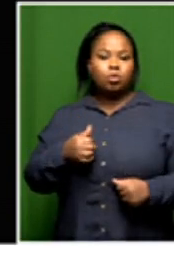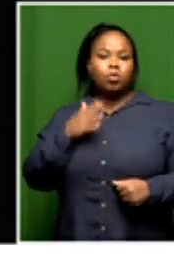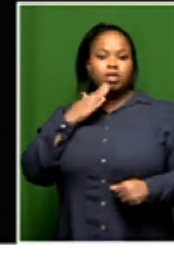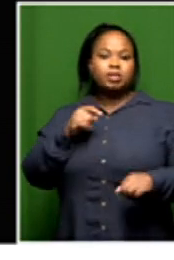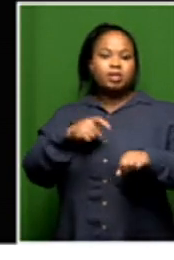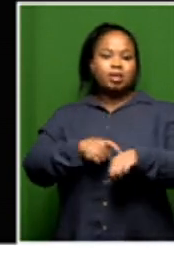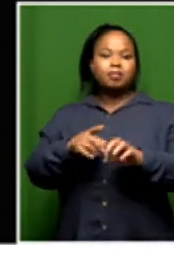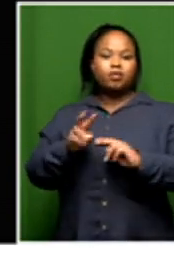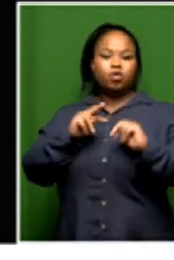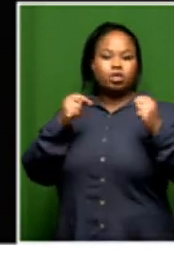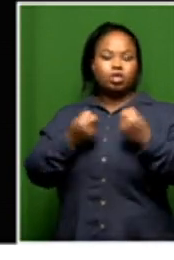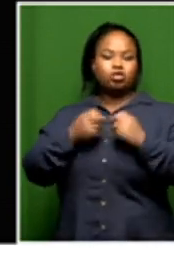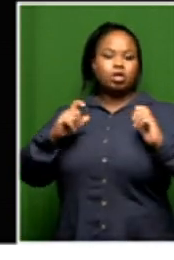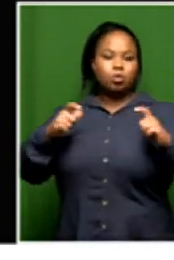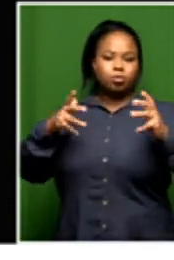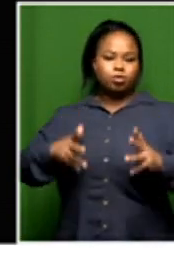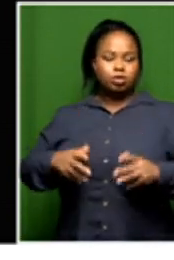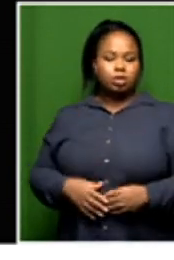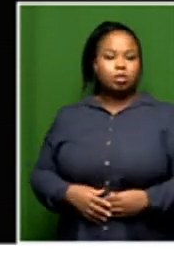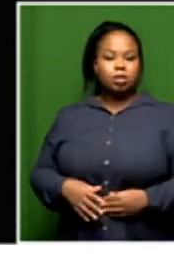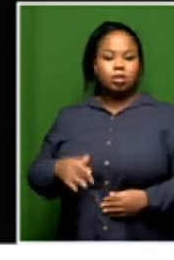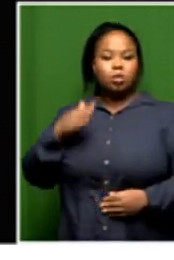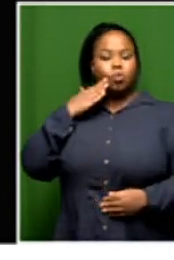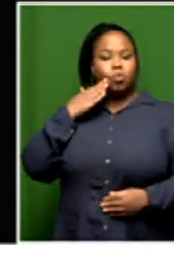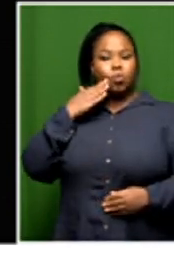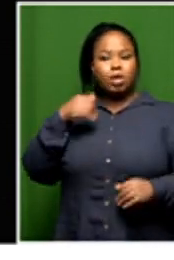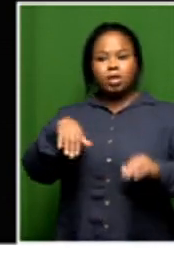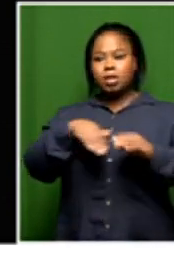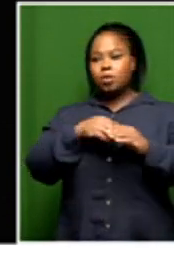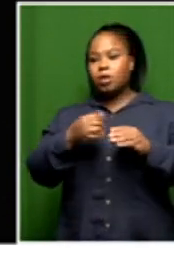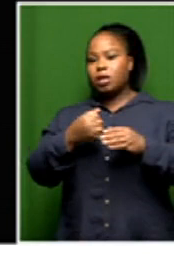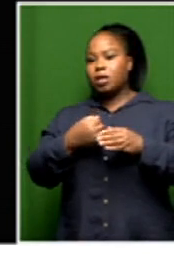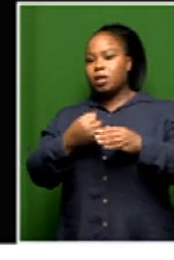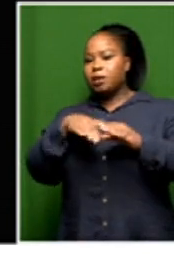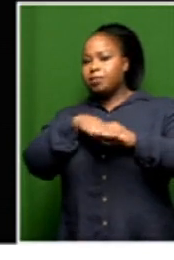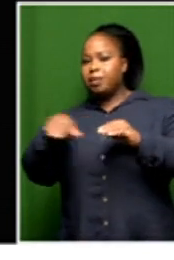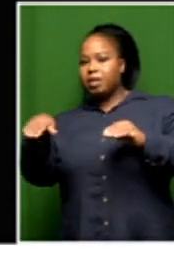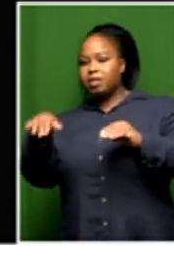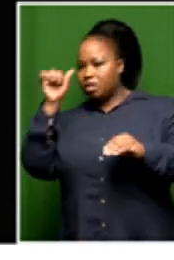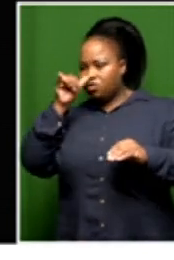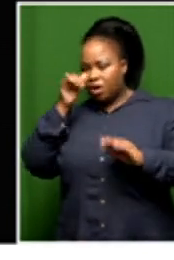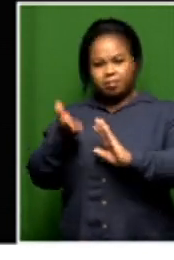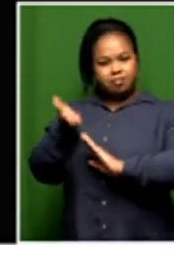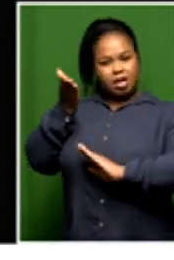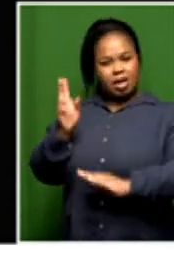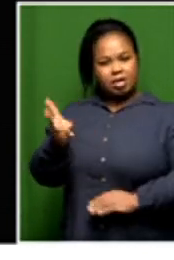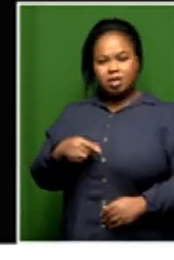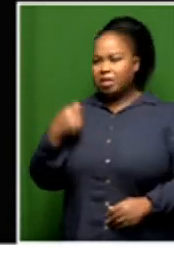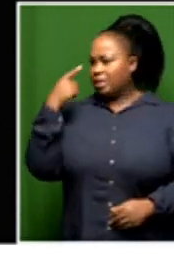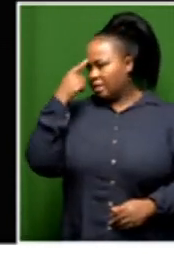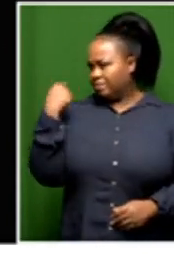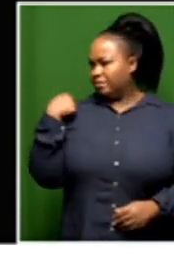Commissioner. And soon after he departed, the crime started to increase again. I think it was in